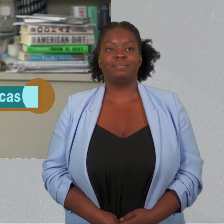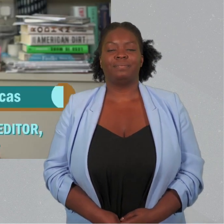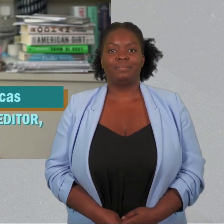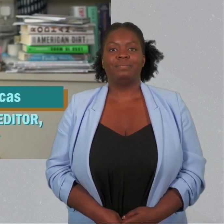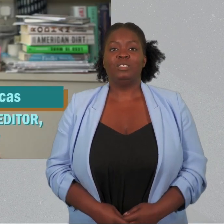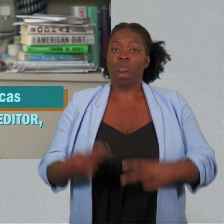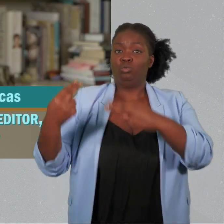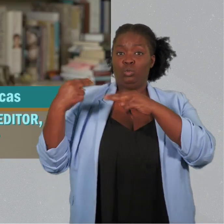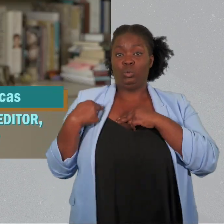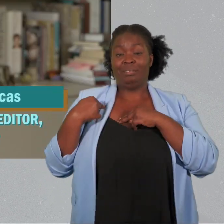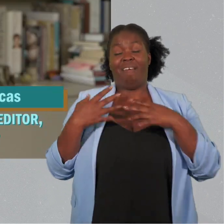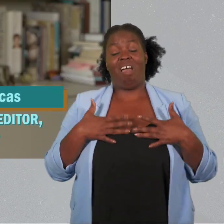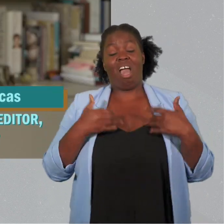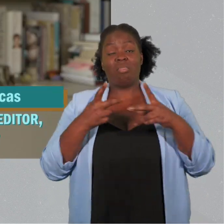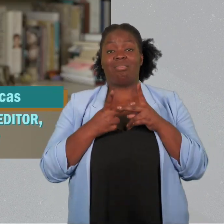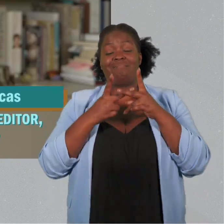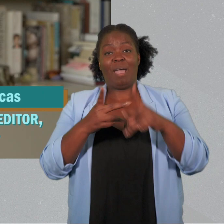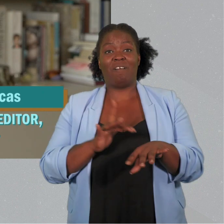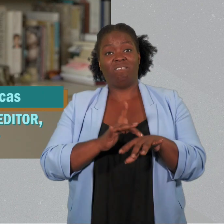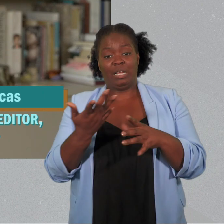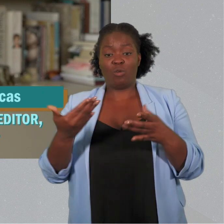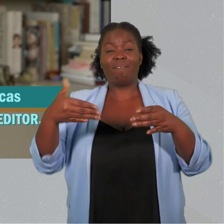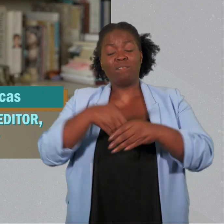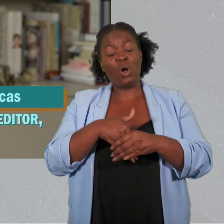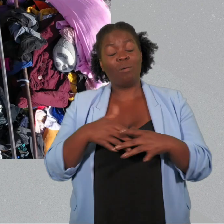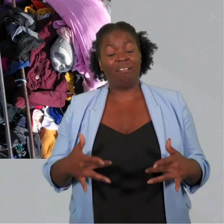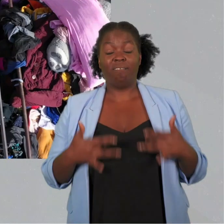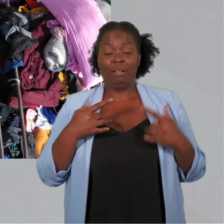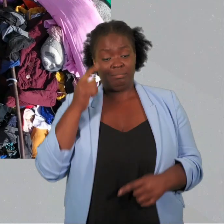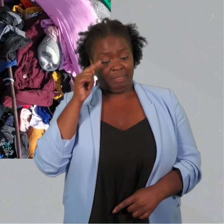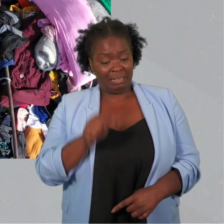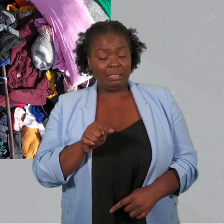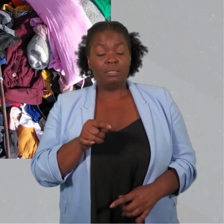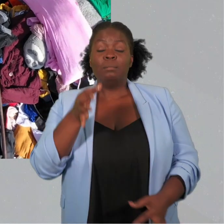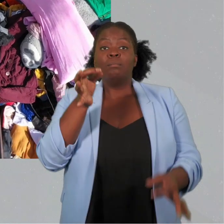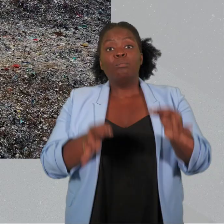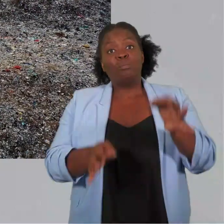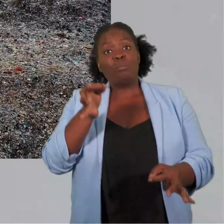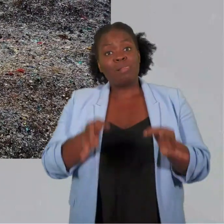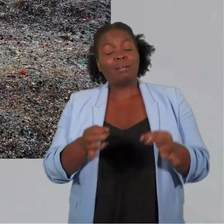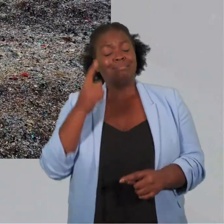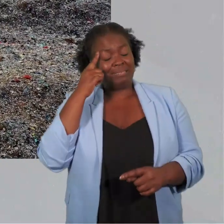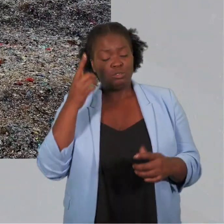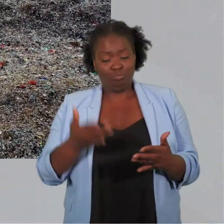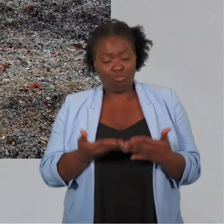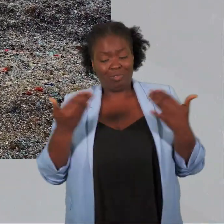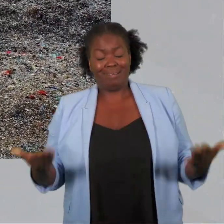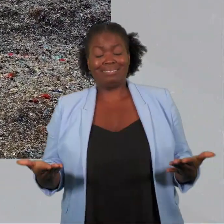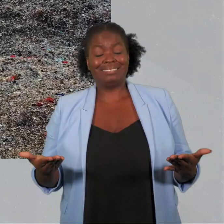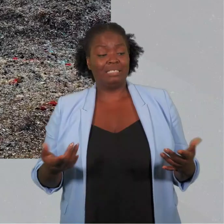It's a duty of healthcare to be involved in this. I think it is political and there's a sense of injustice